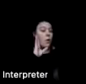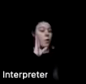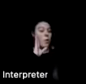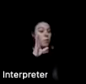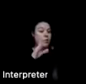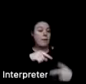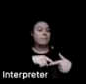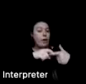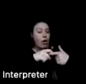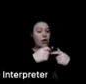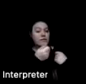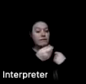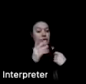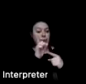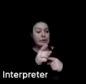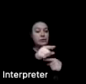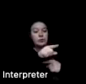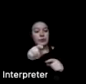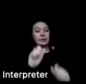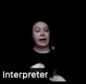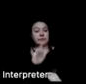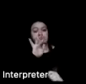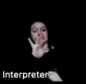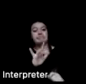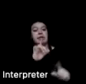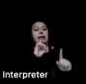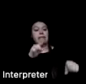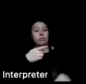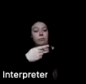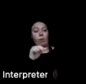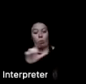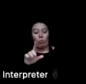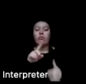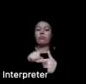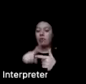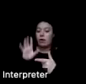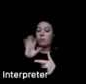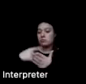answer the poll. And then once you're done, we'll share a little bit of the results.